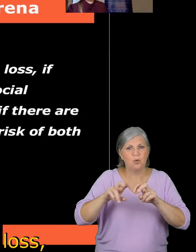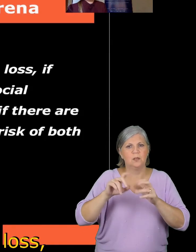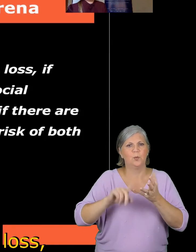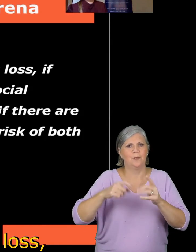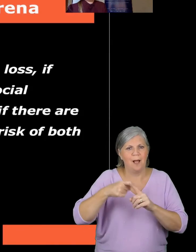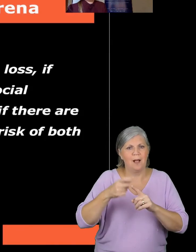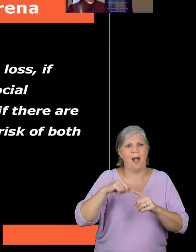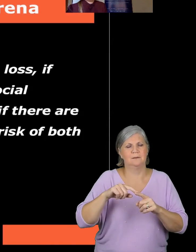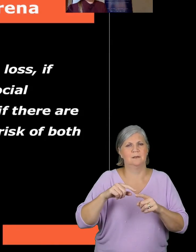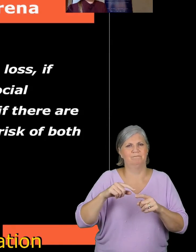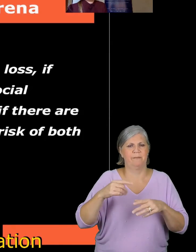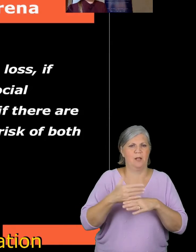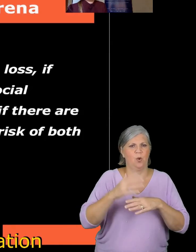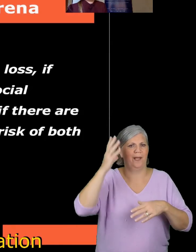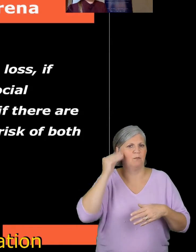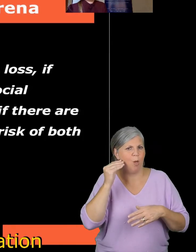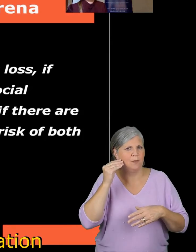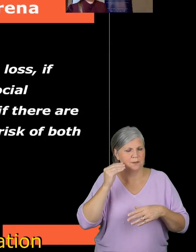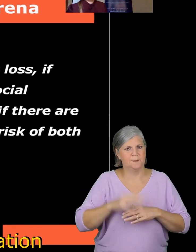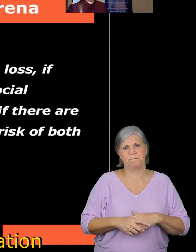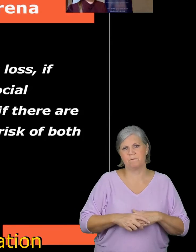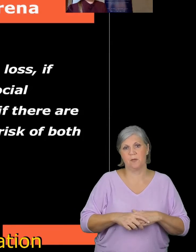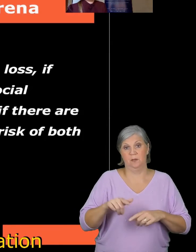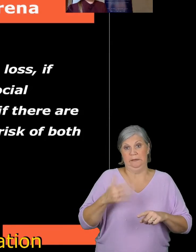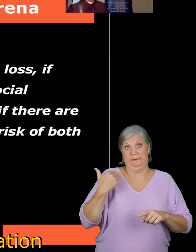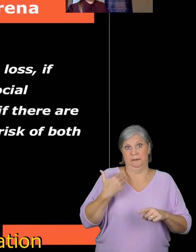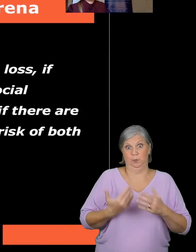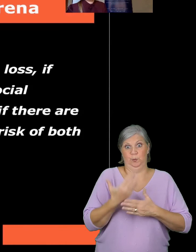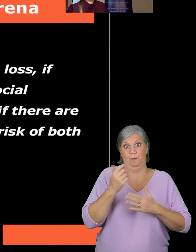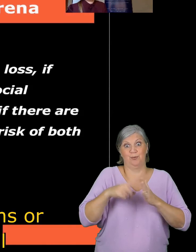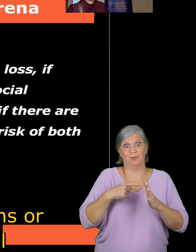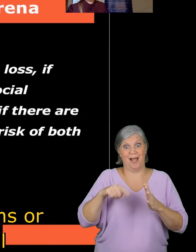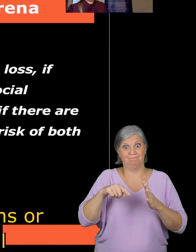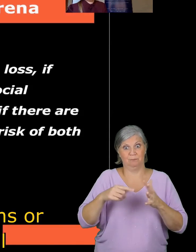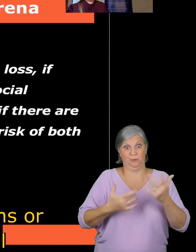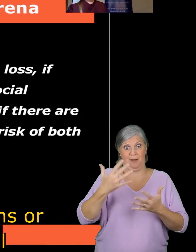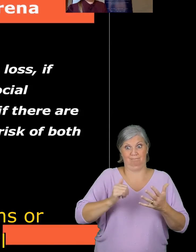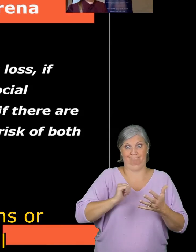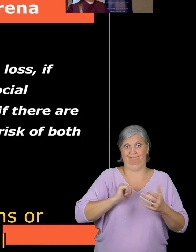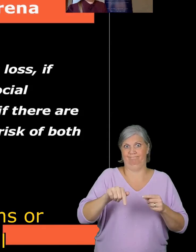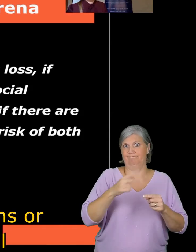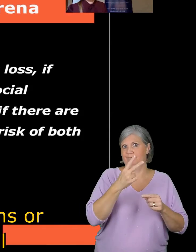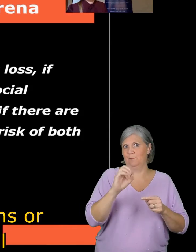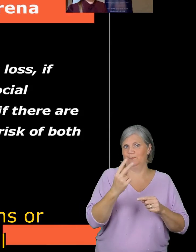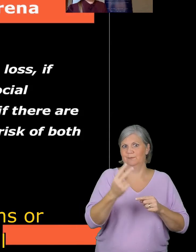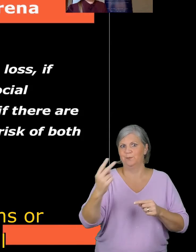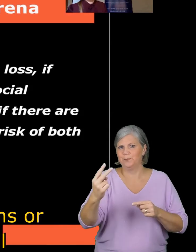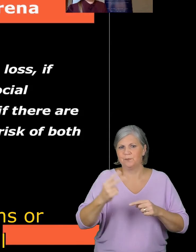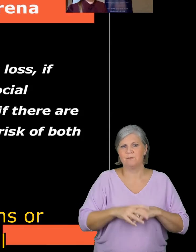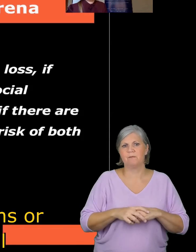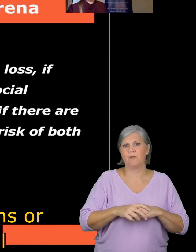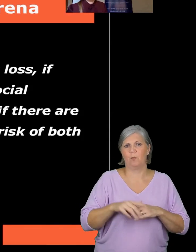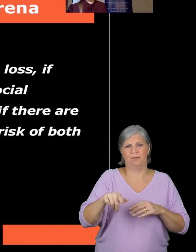directly caused by hearing loss, if hearing loss is an indirect consequence of social isolation caused by hearing problems, or if there are